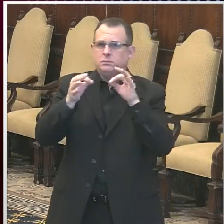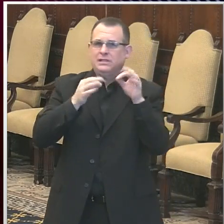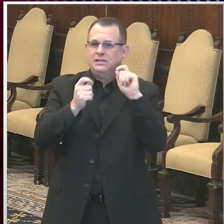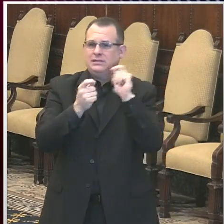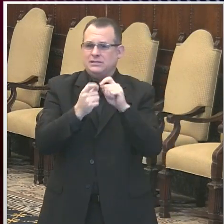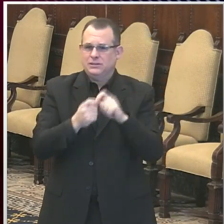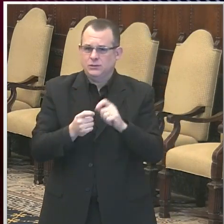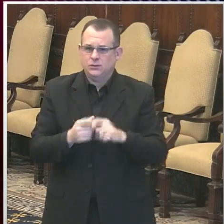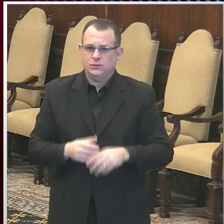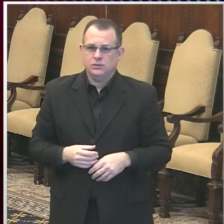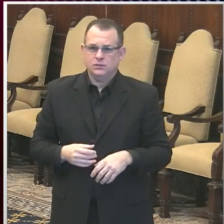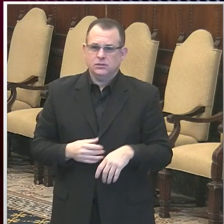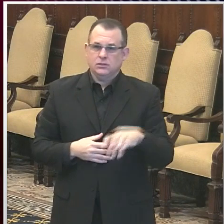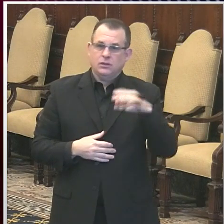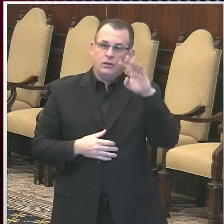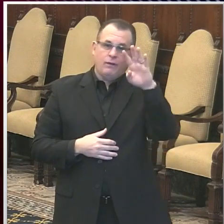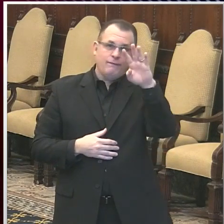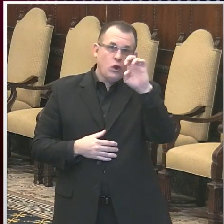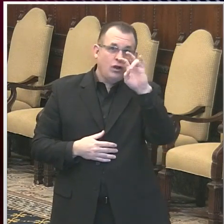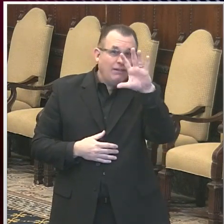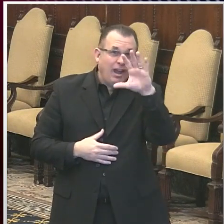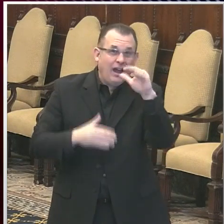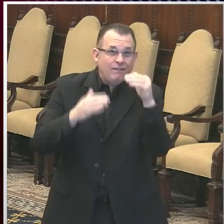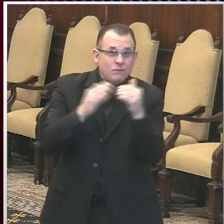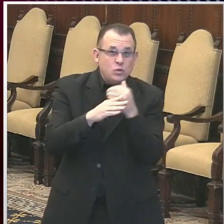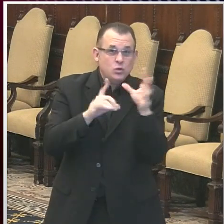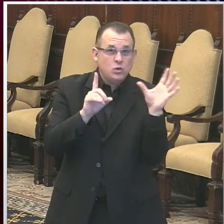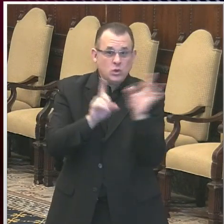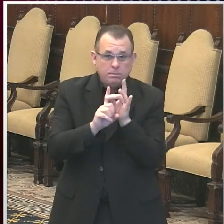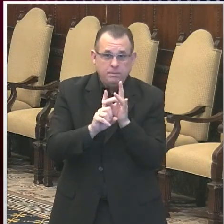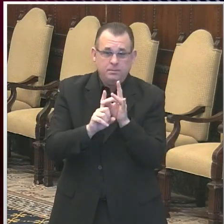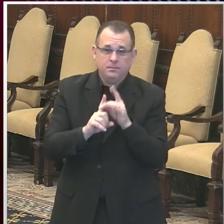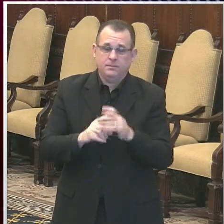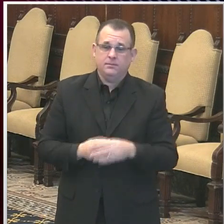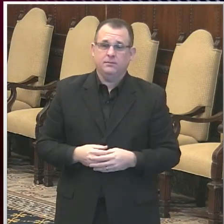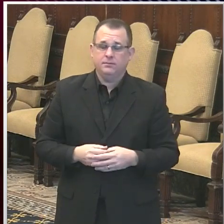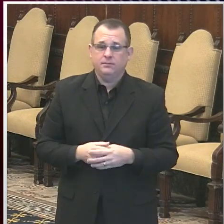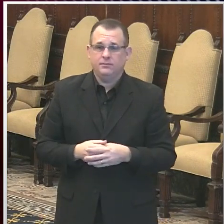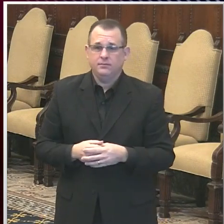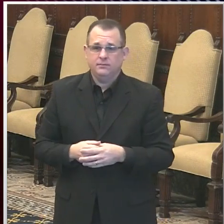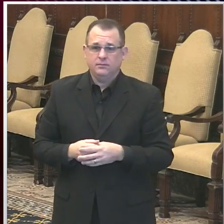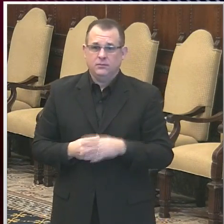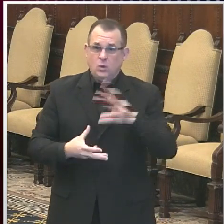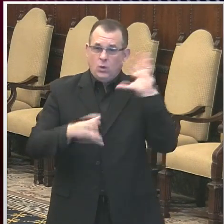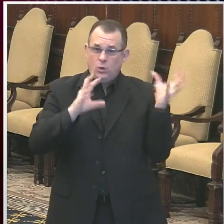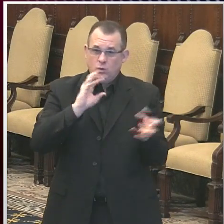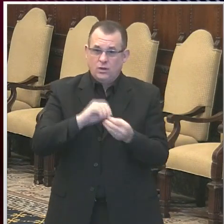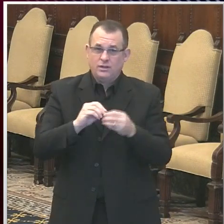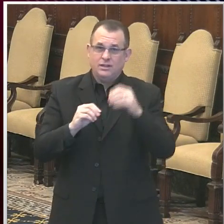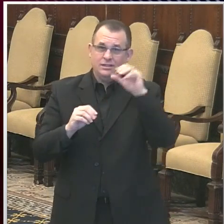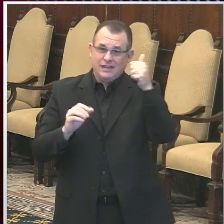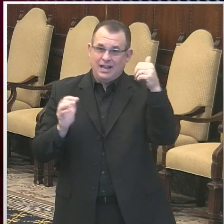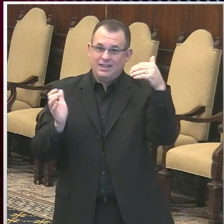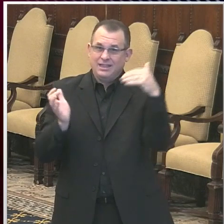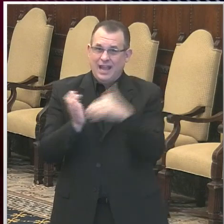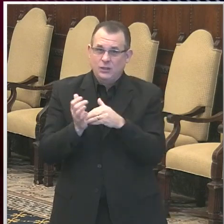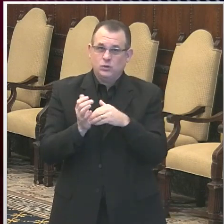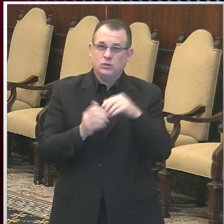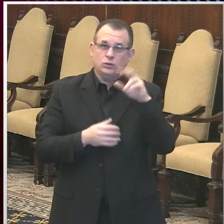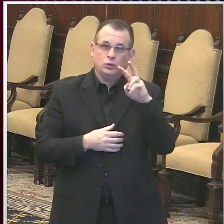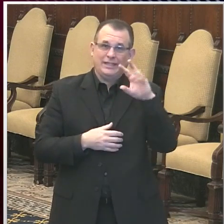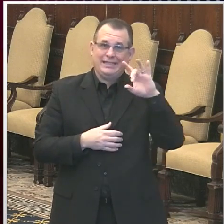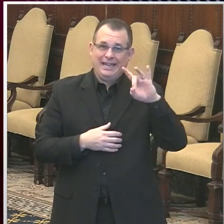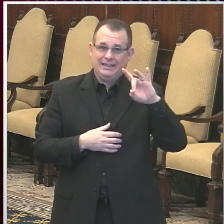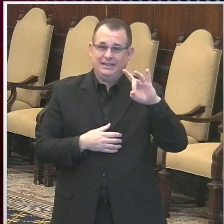we have diagnosed 475 new cases in the city of Philadelphia, bringing us to 10,028 total. Now, some